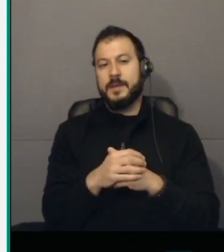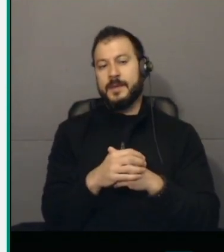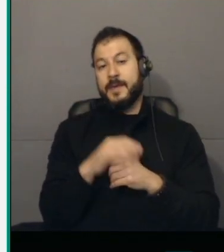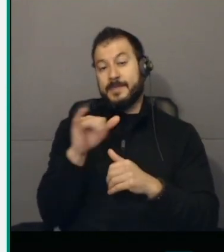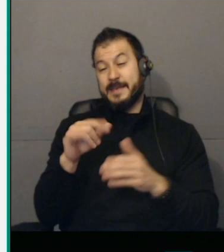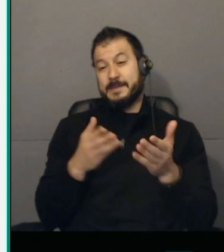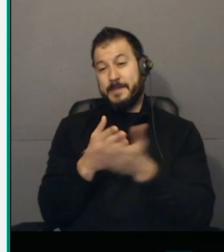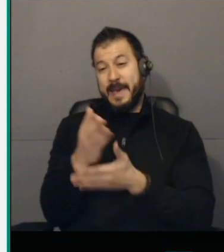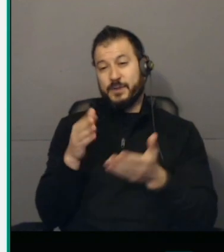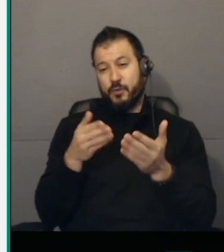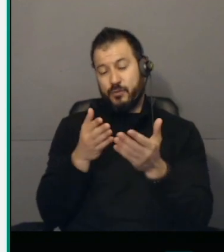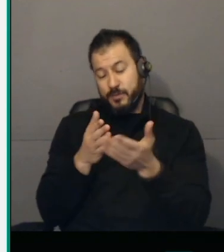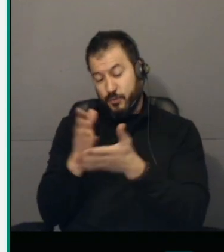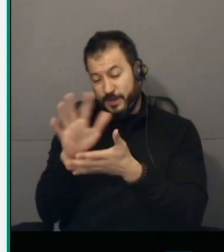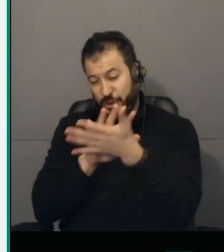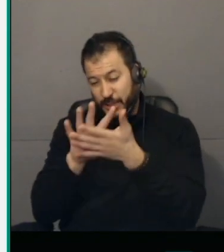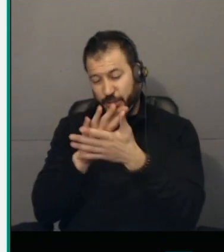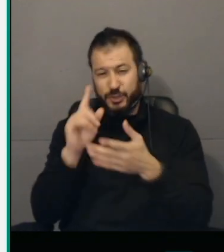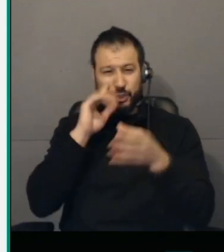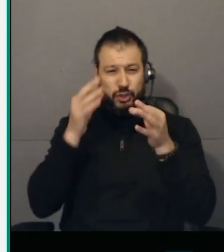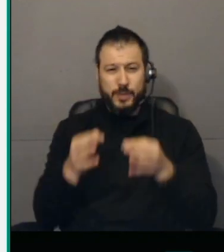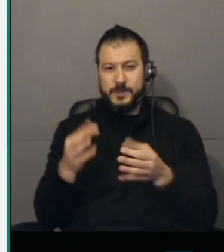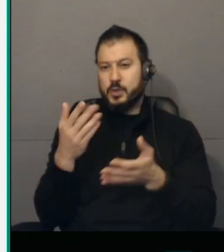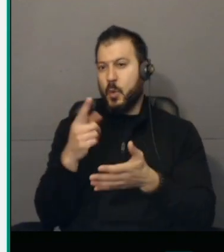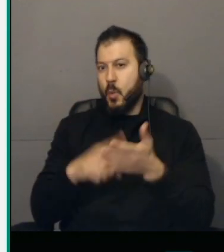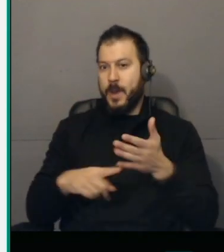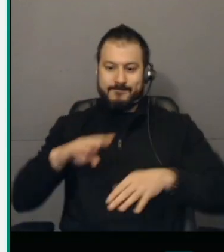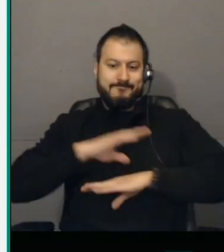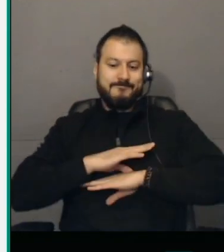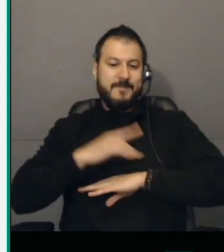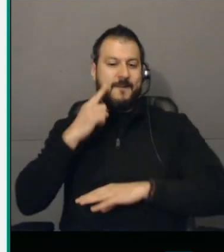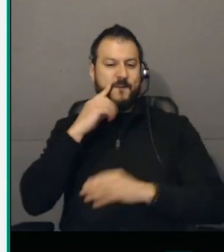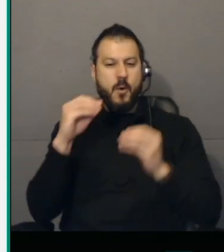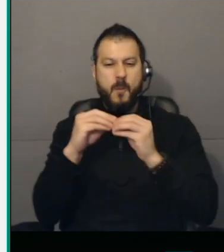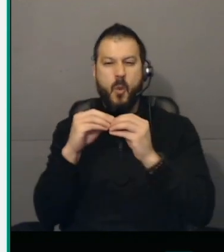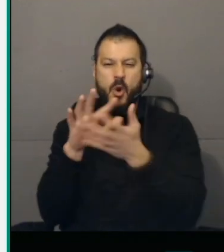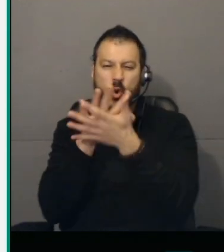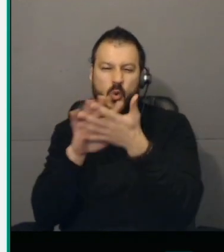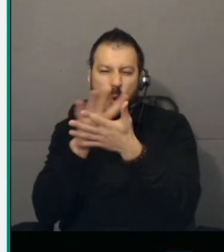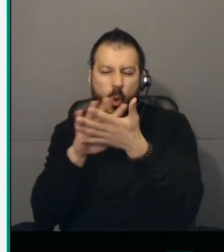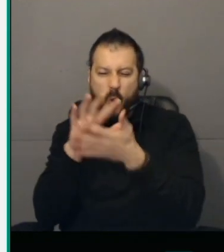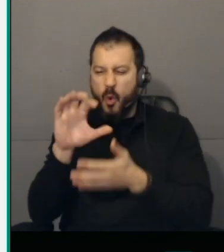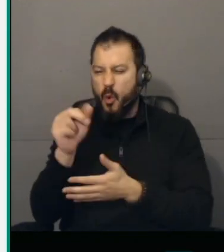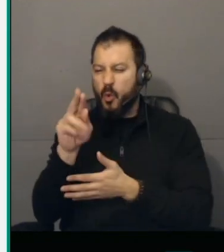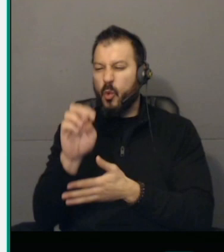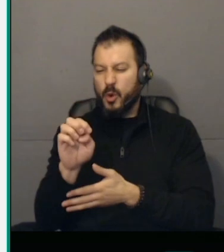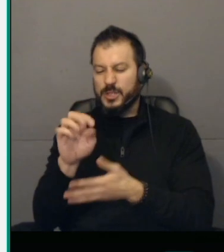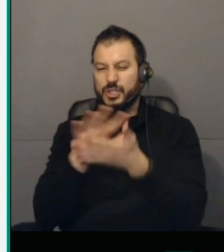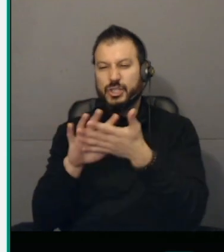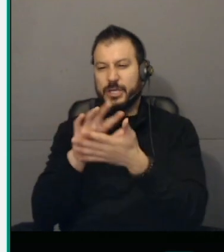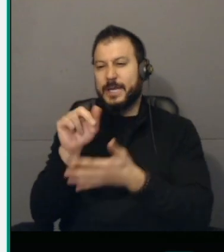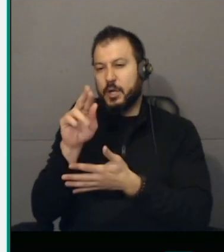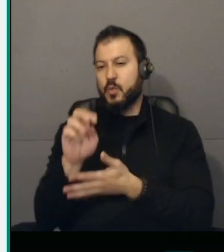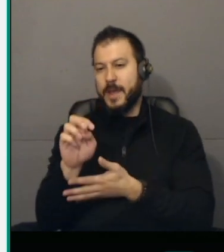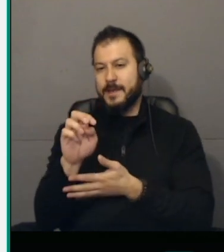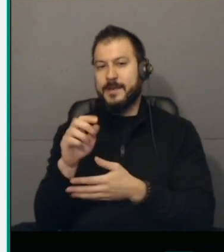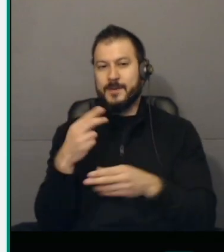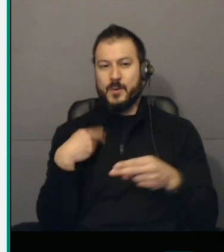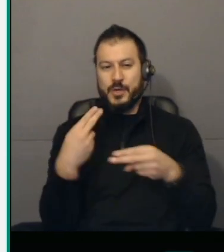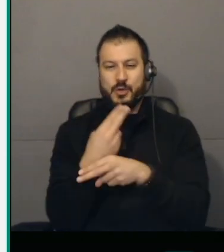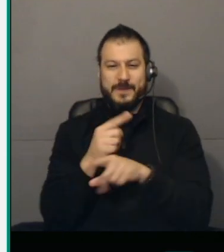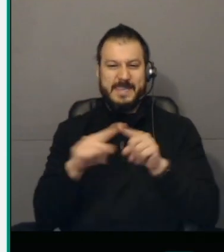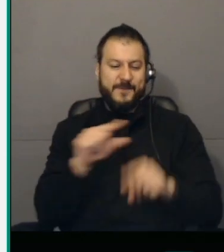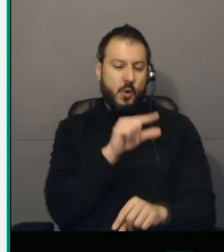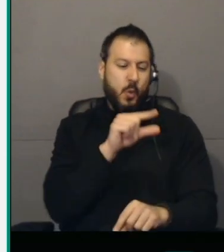value is passed into the shader that determines what meets the bar for a coarser shading rate, which is the primary mechanism we use to tune different